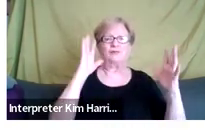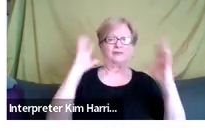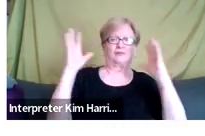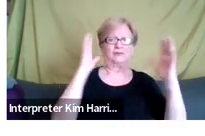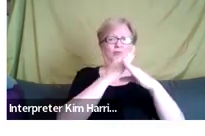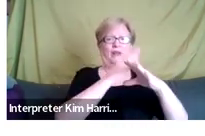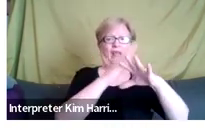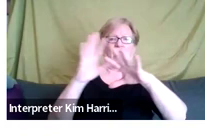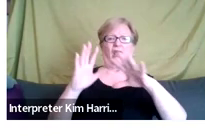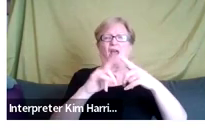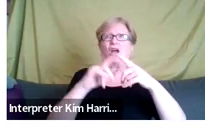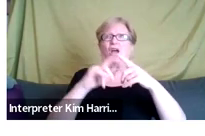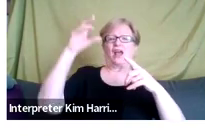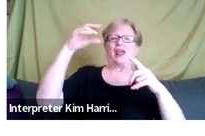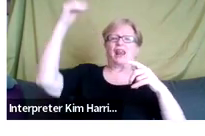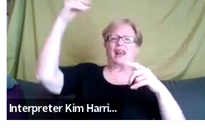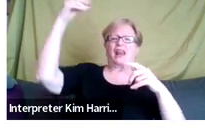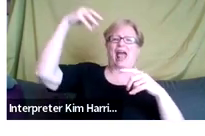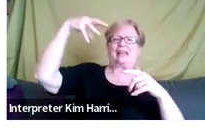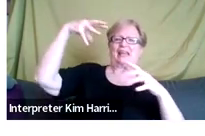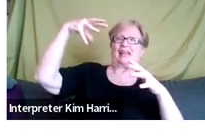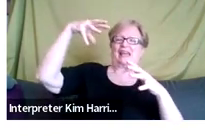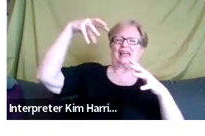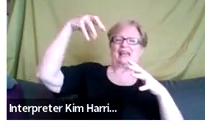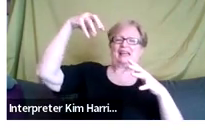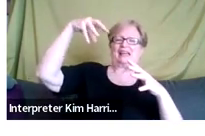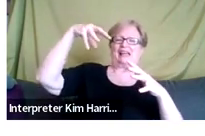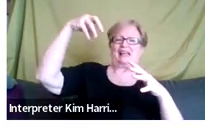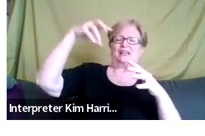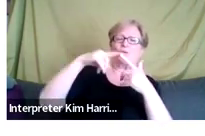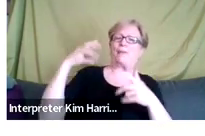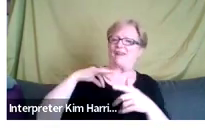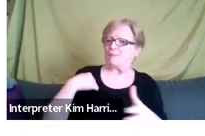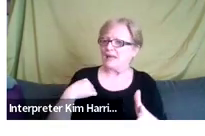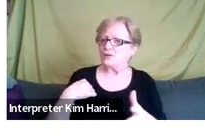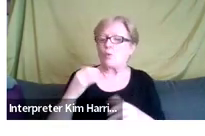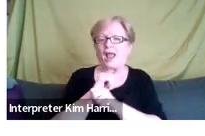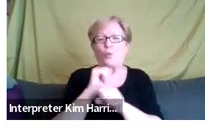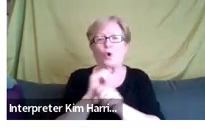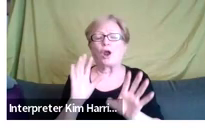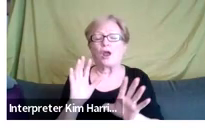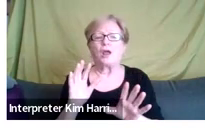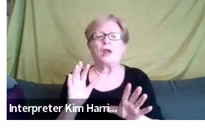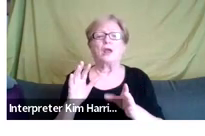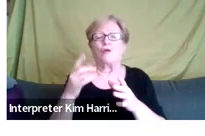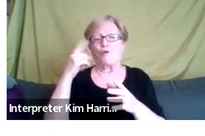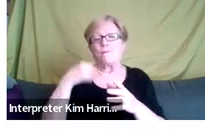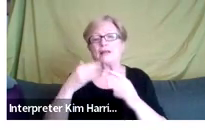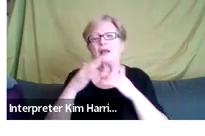adjust the lighting to benefit me so I can work from, a level of